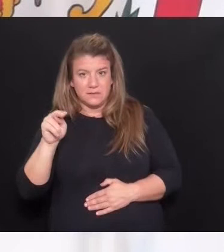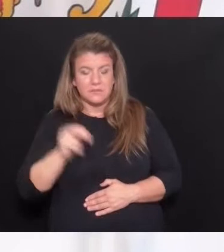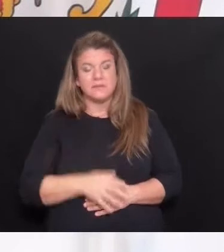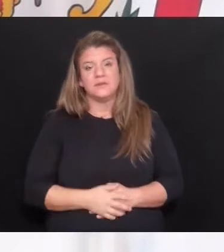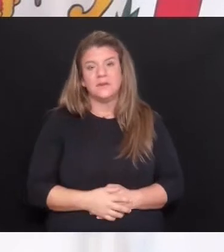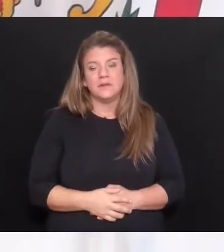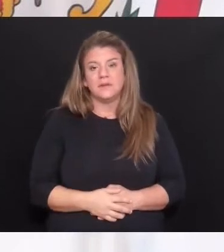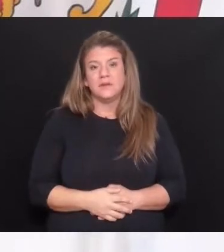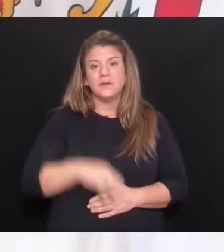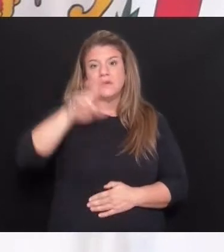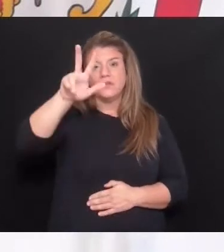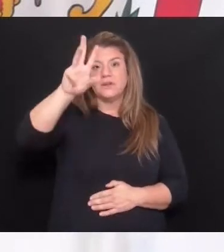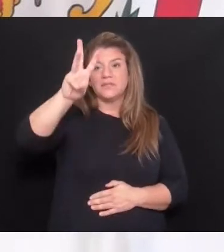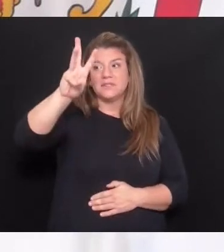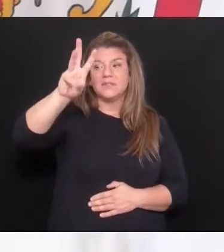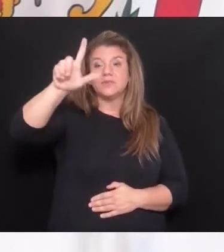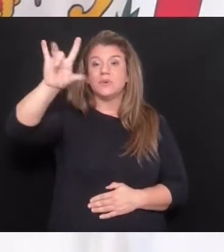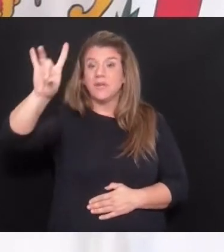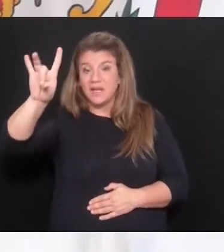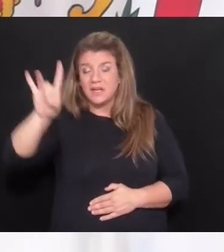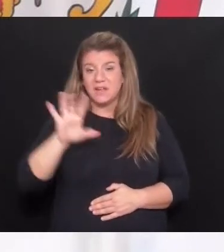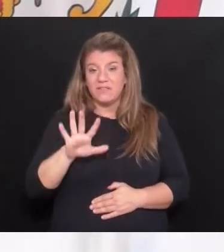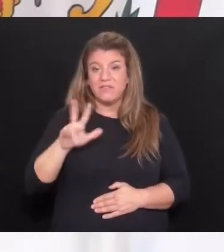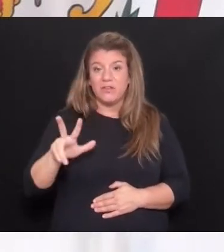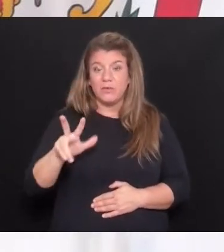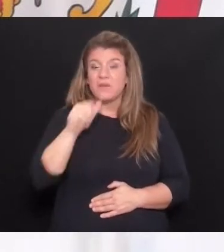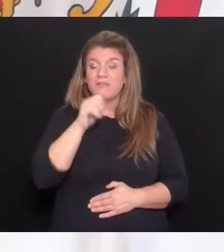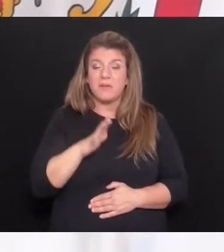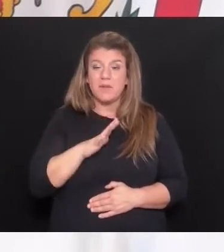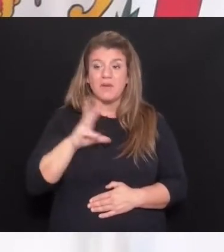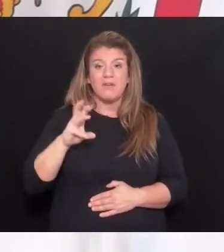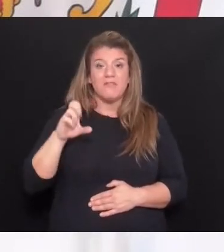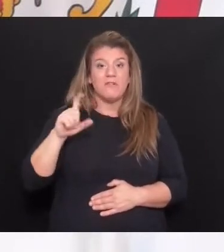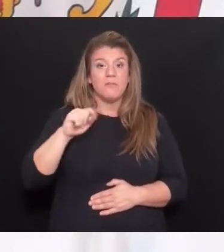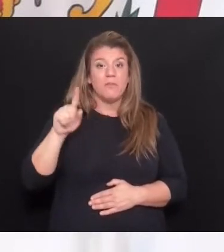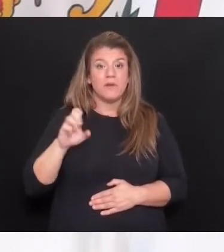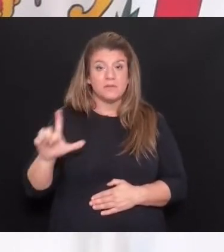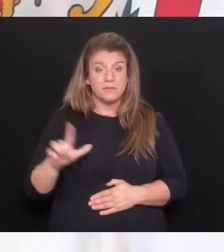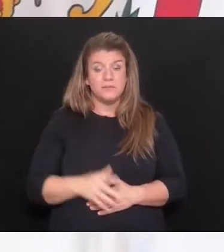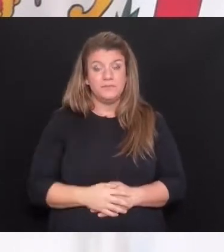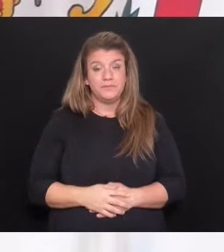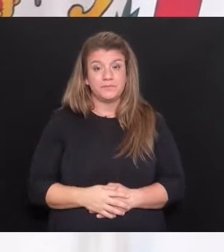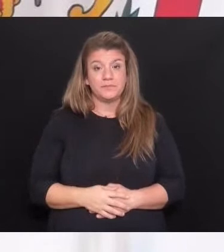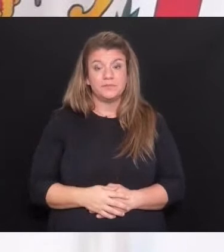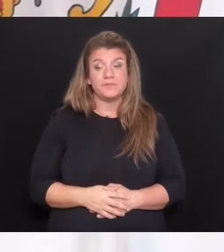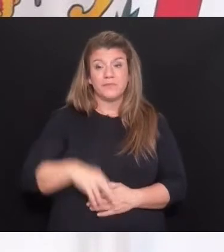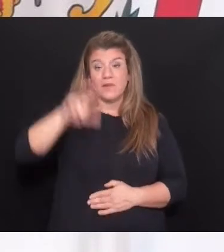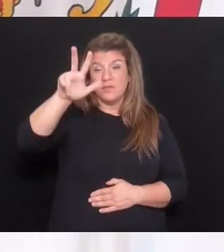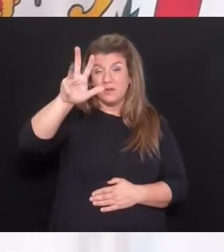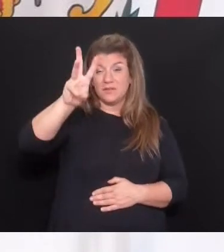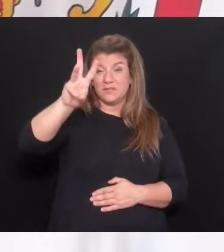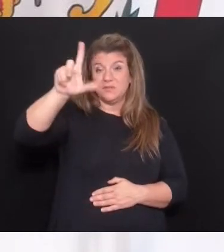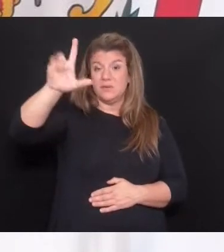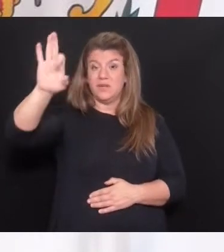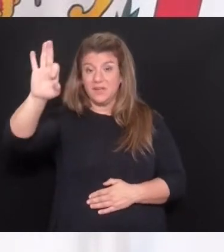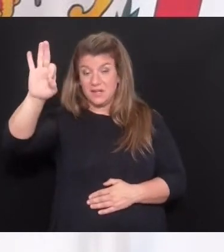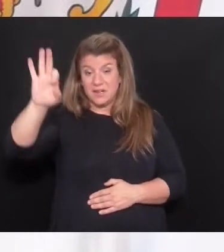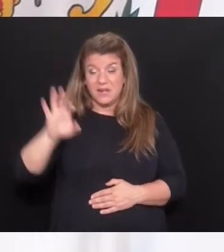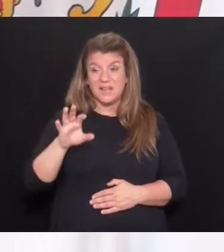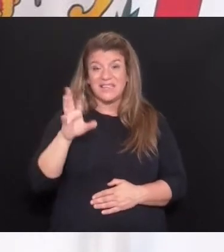The 3,628th death, a 53-year-old female from Wetzel County. The 3,629th death